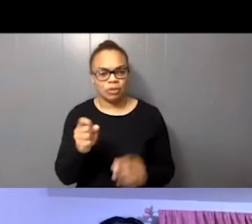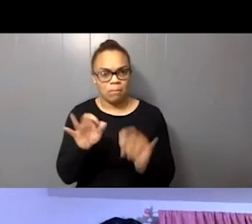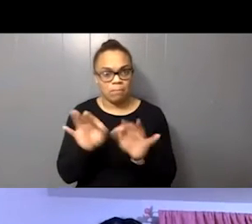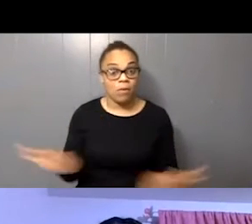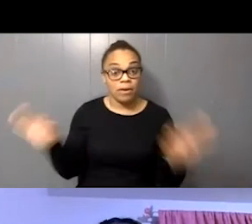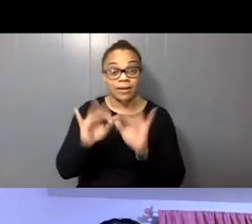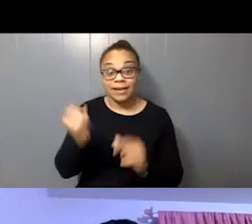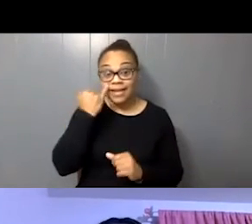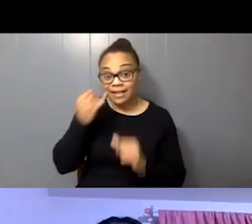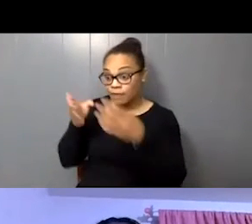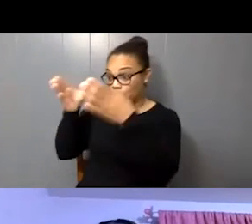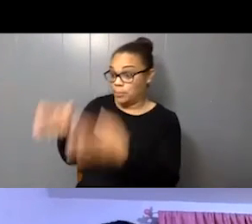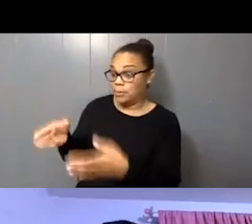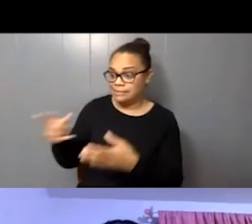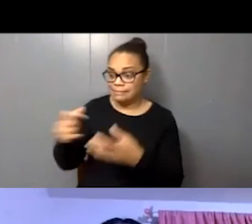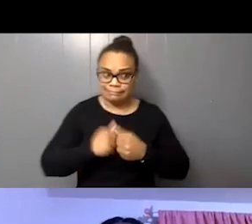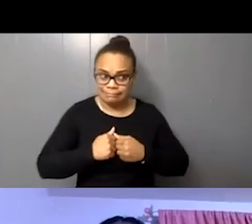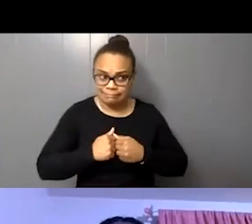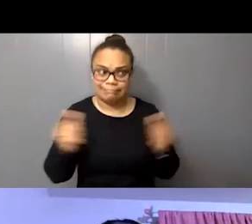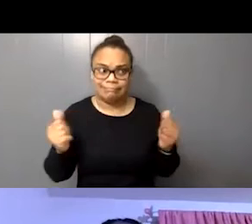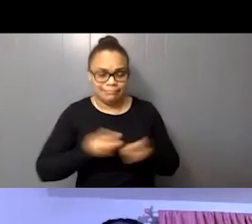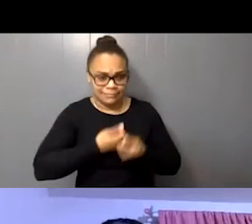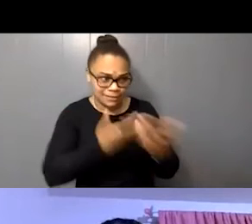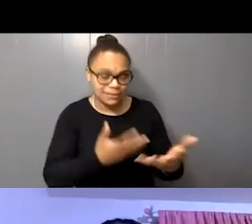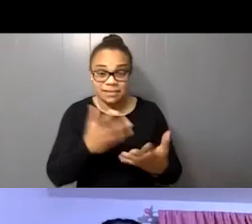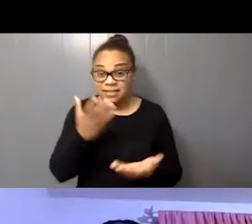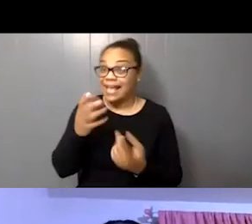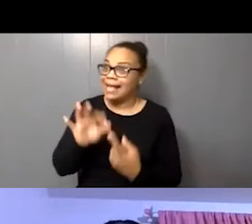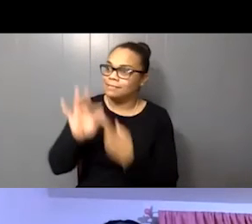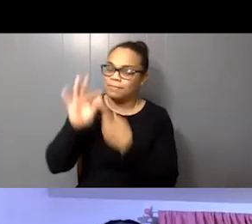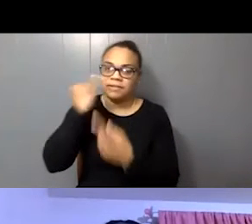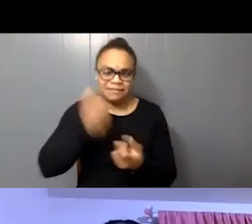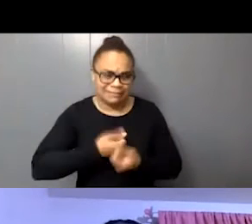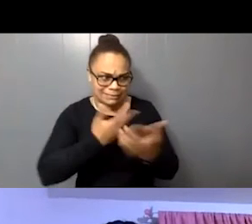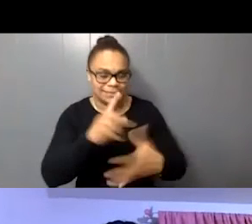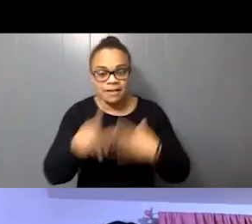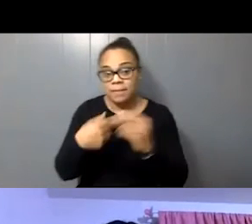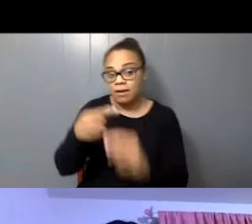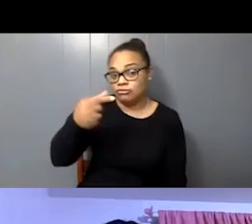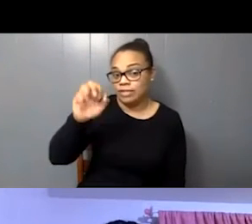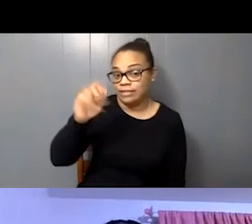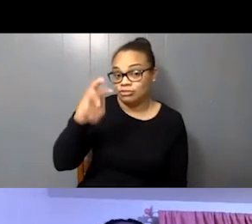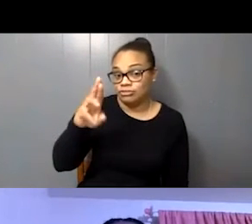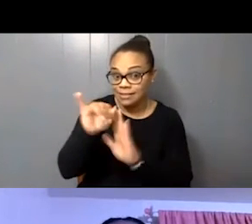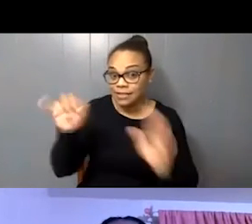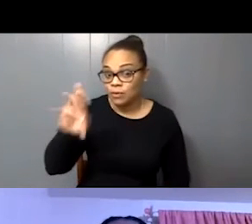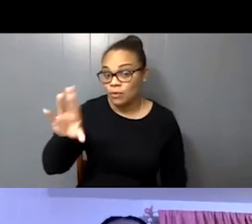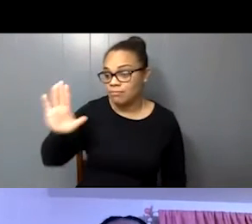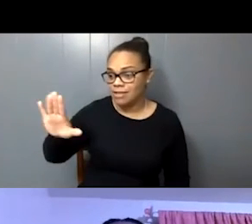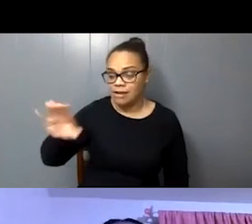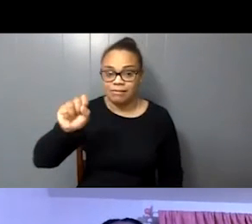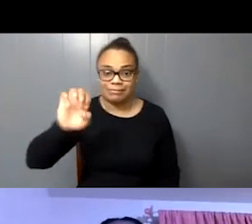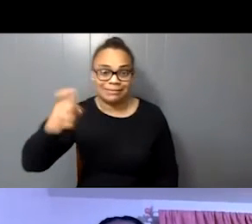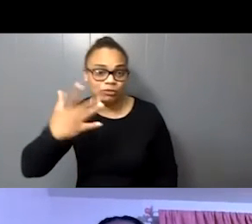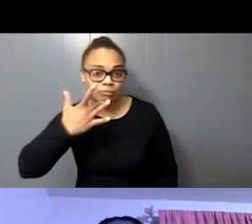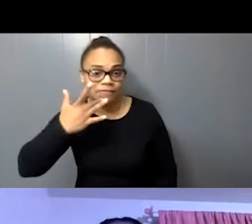anything, especially their gender identity, sexuality, that you think about how you're coming towards them. Your spoken words